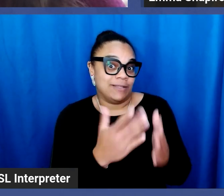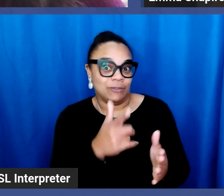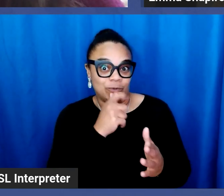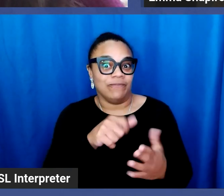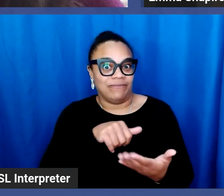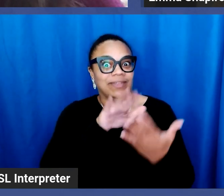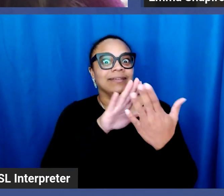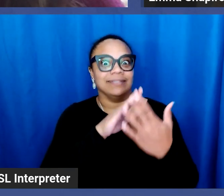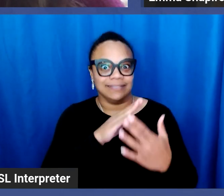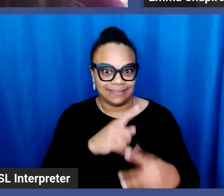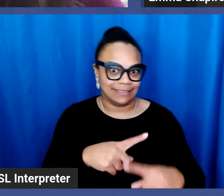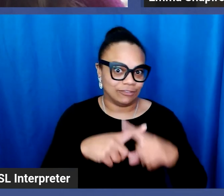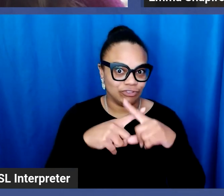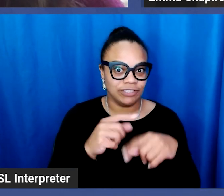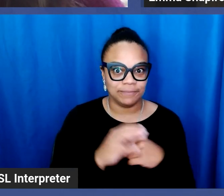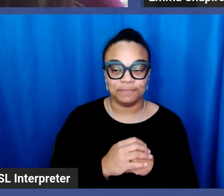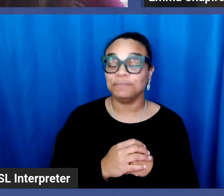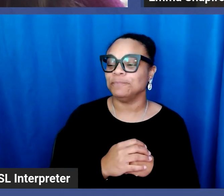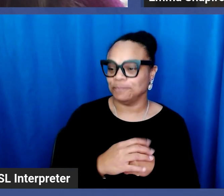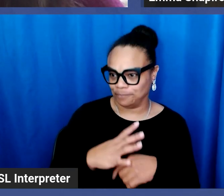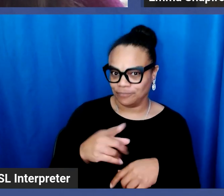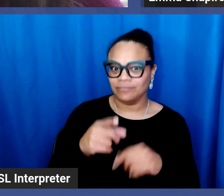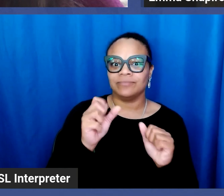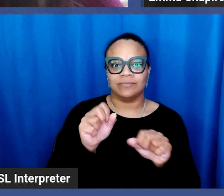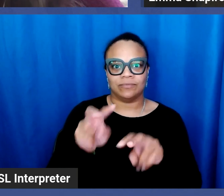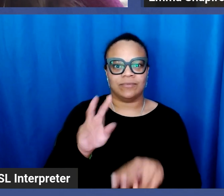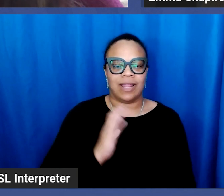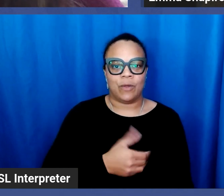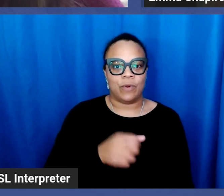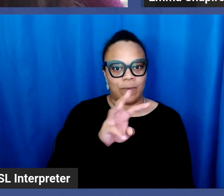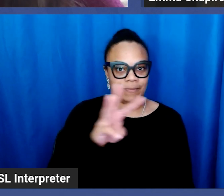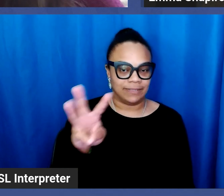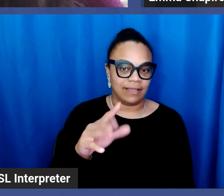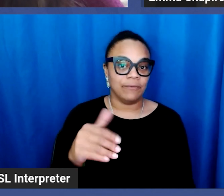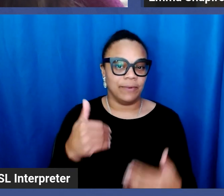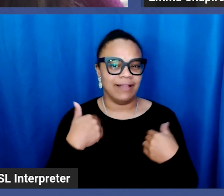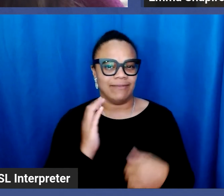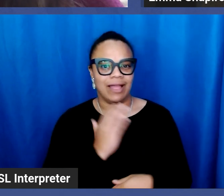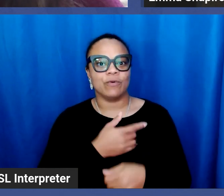censorship? Well, you can visit our website where we do have